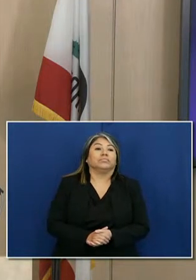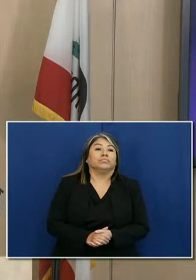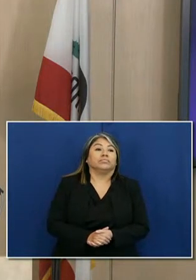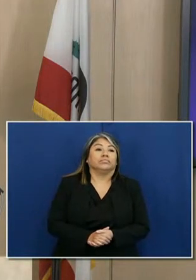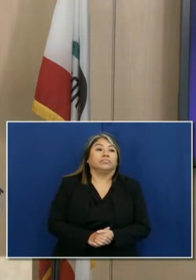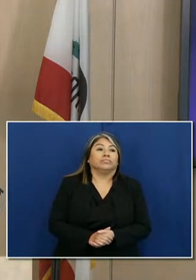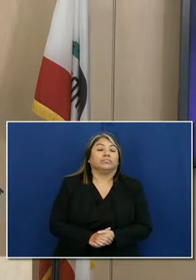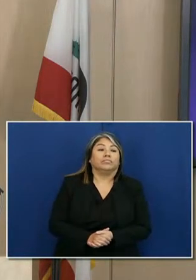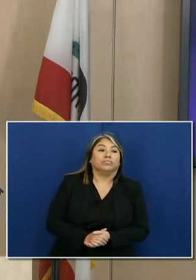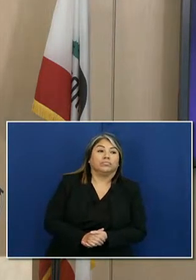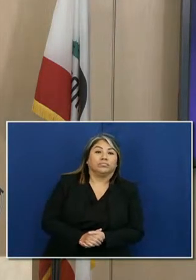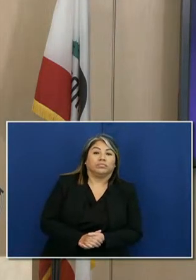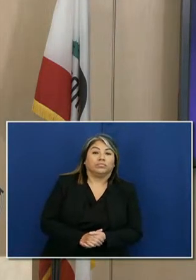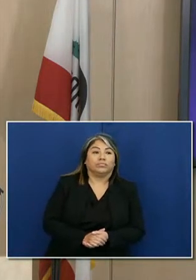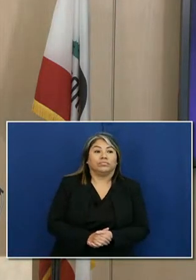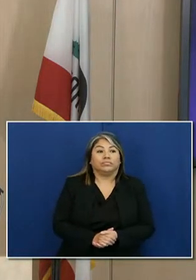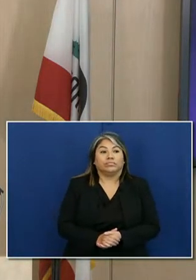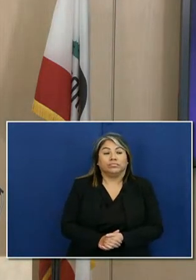state your question, Taryn.